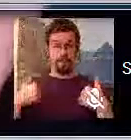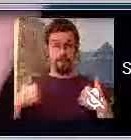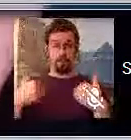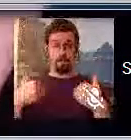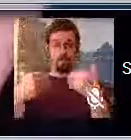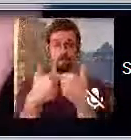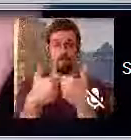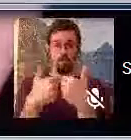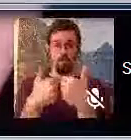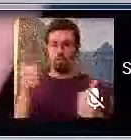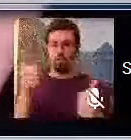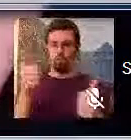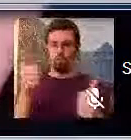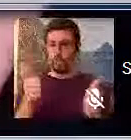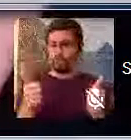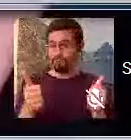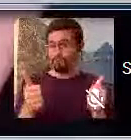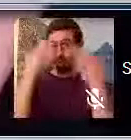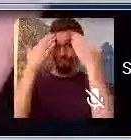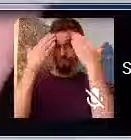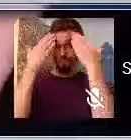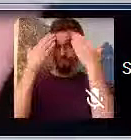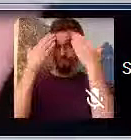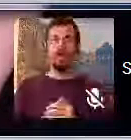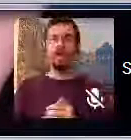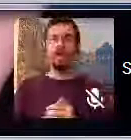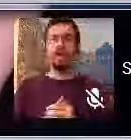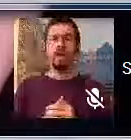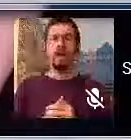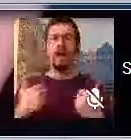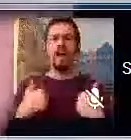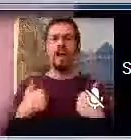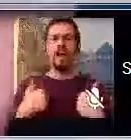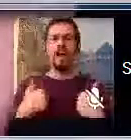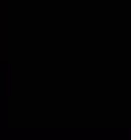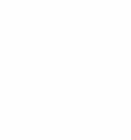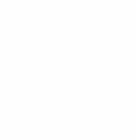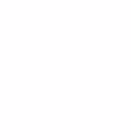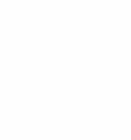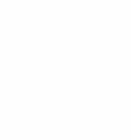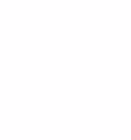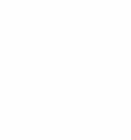Uh-oh. Looks like another one that needs to be